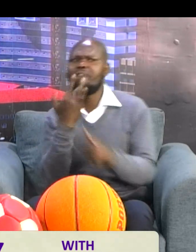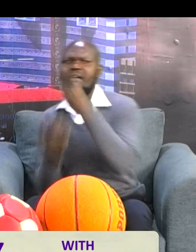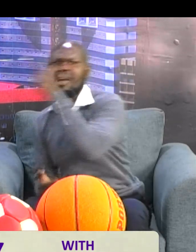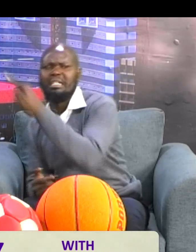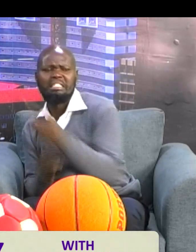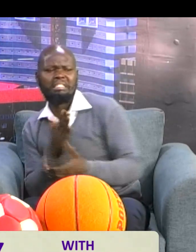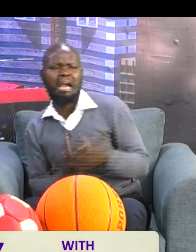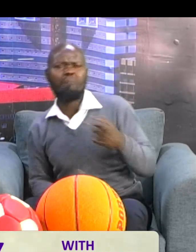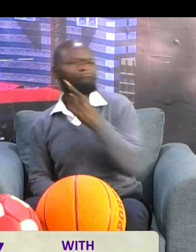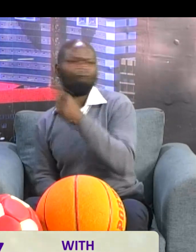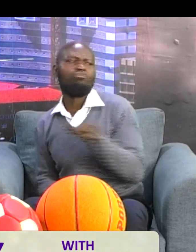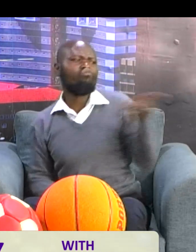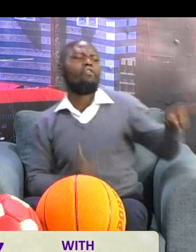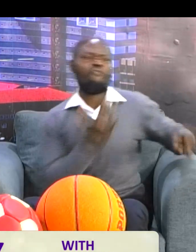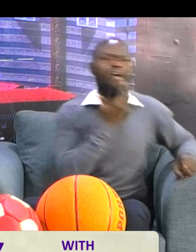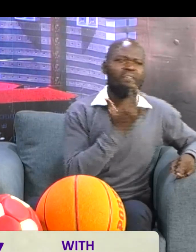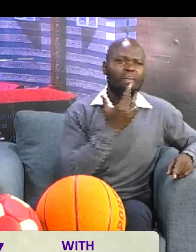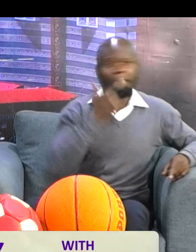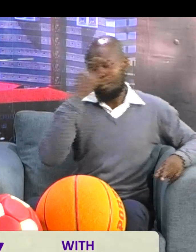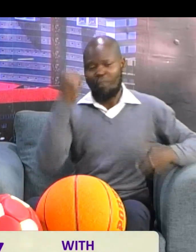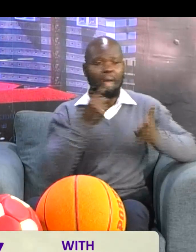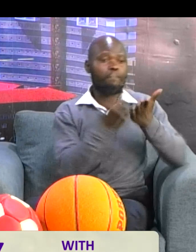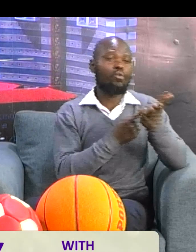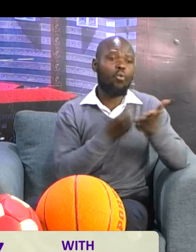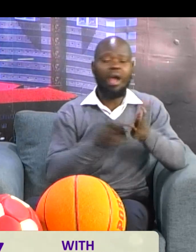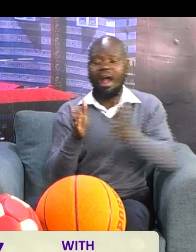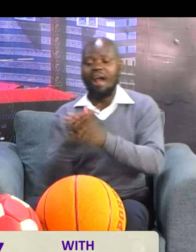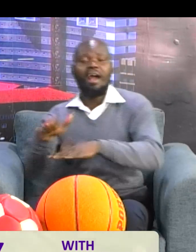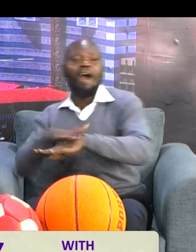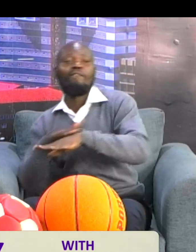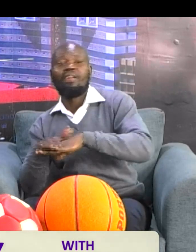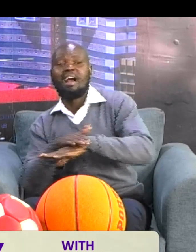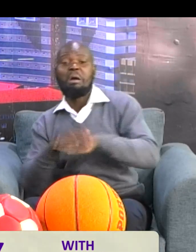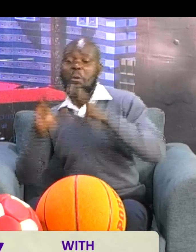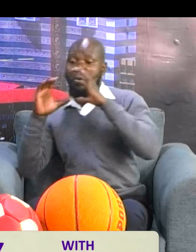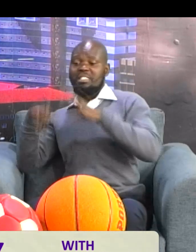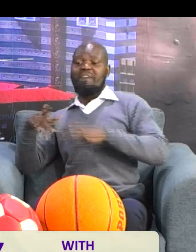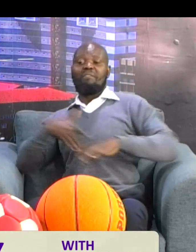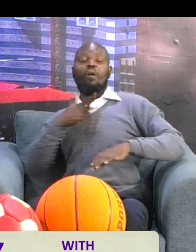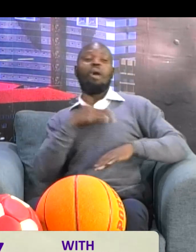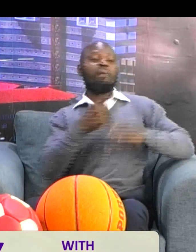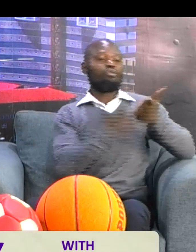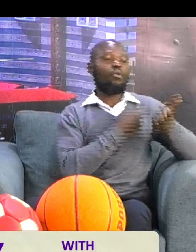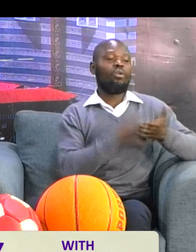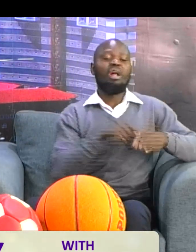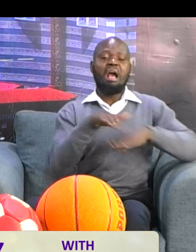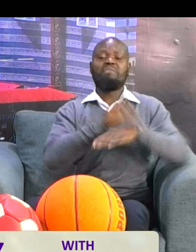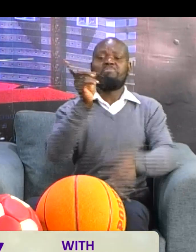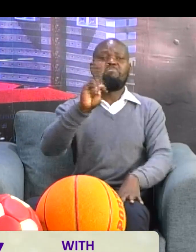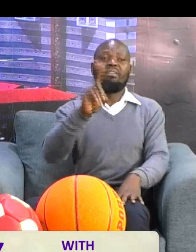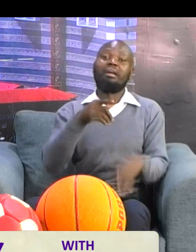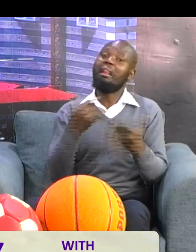now they were Mendy per se specifically was very disappointed with